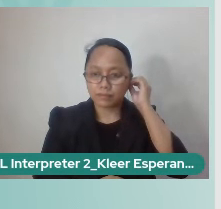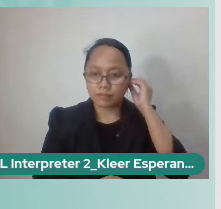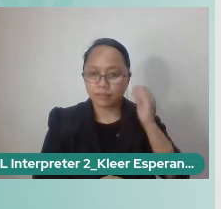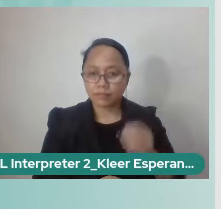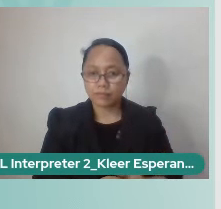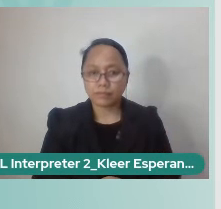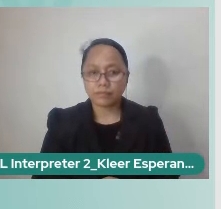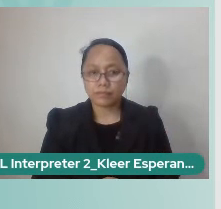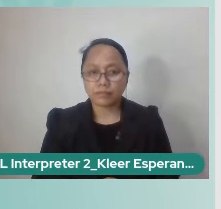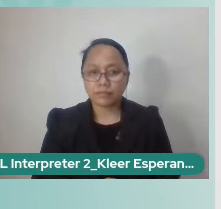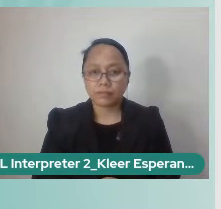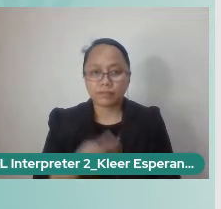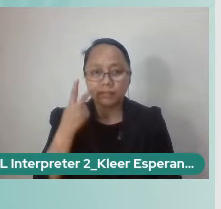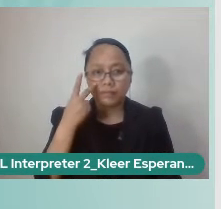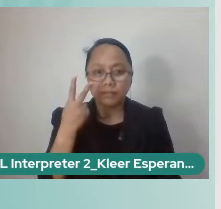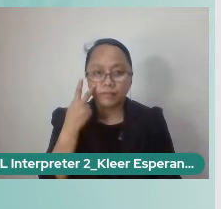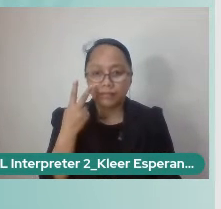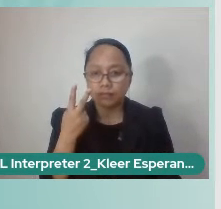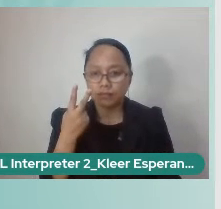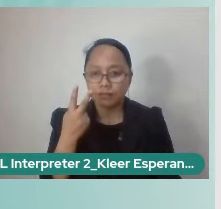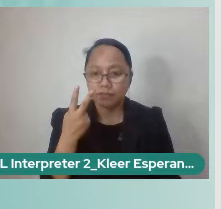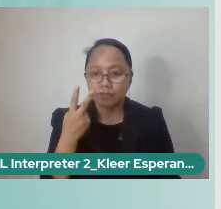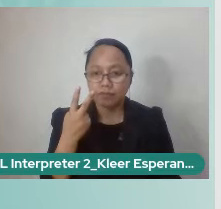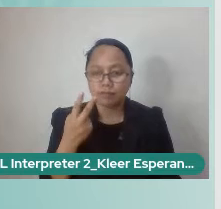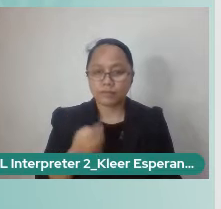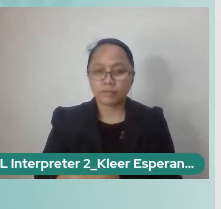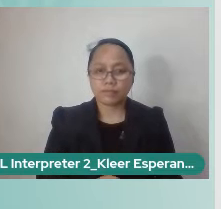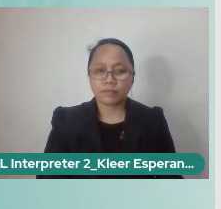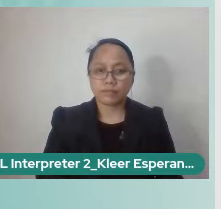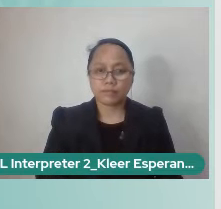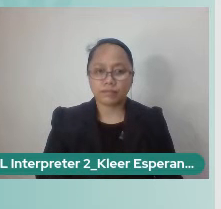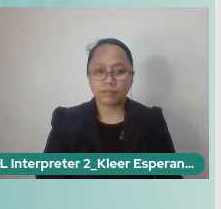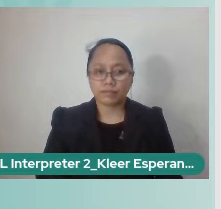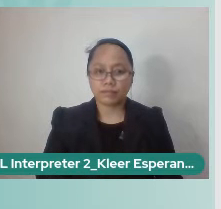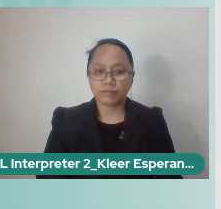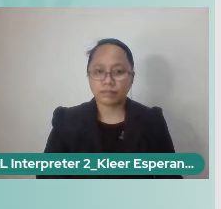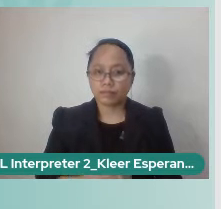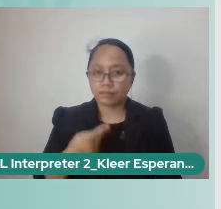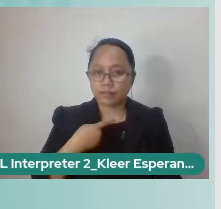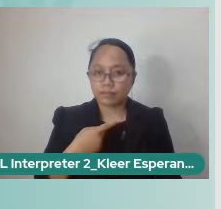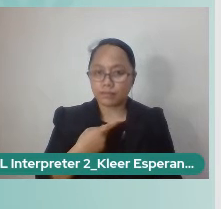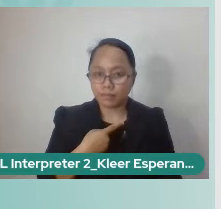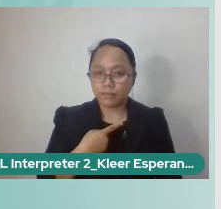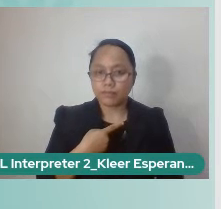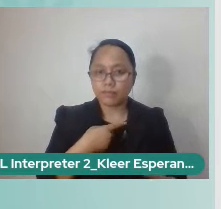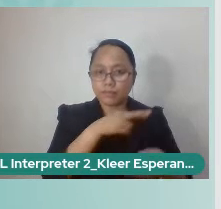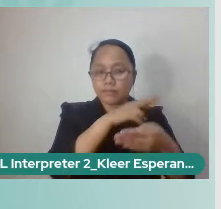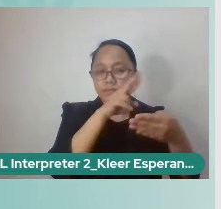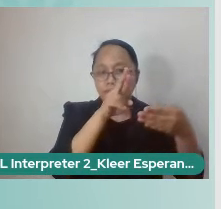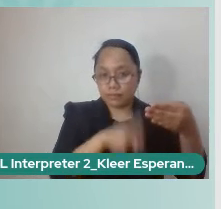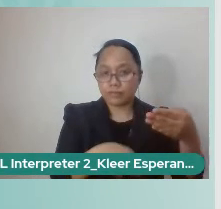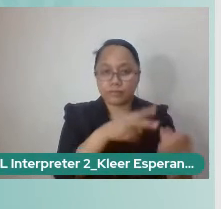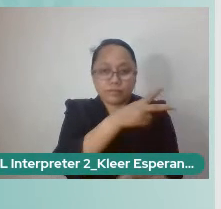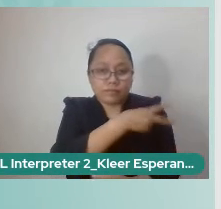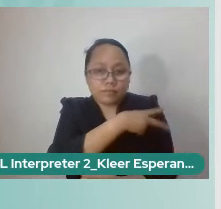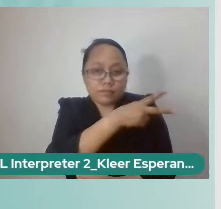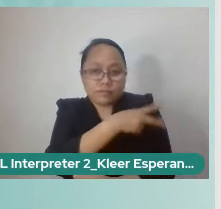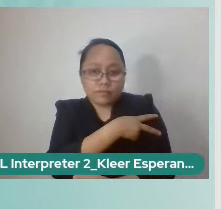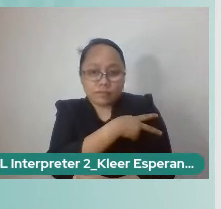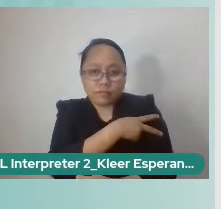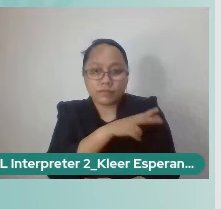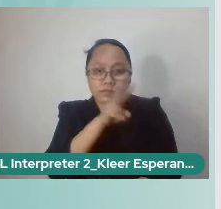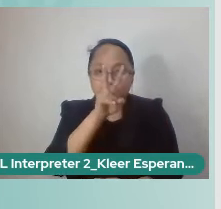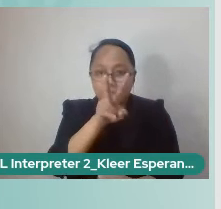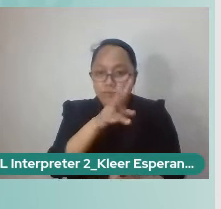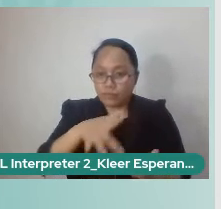the simulation on this slide now shows us the findings from the WHO Cervical Cancer Elimination Modelling Consortium